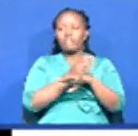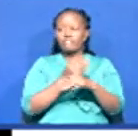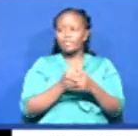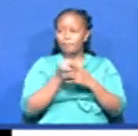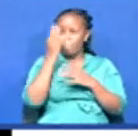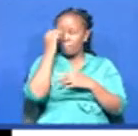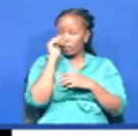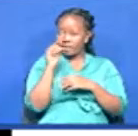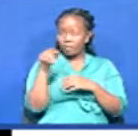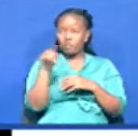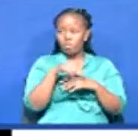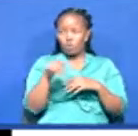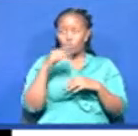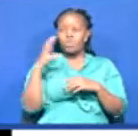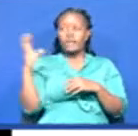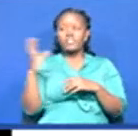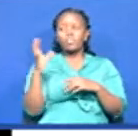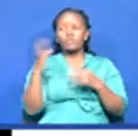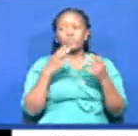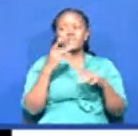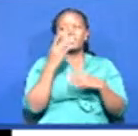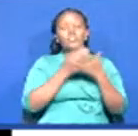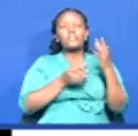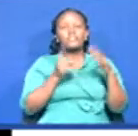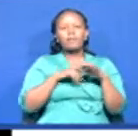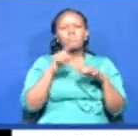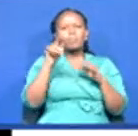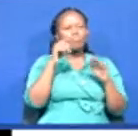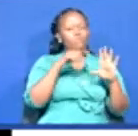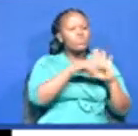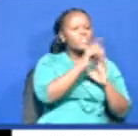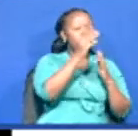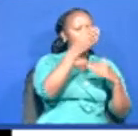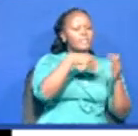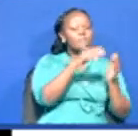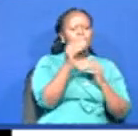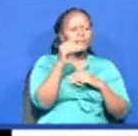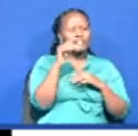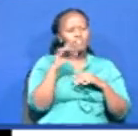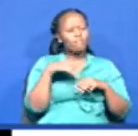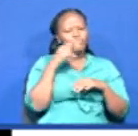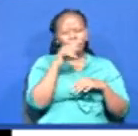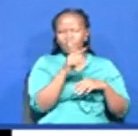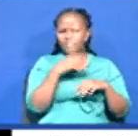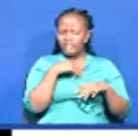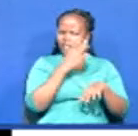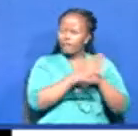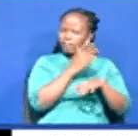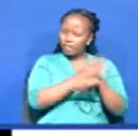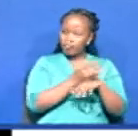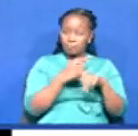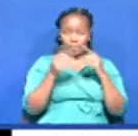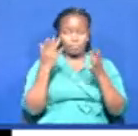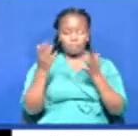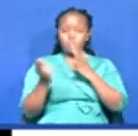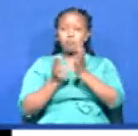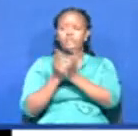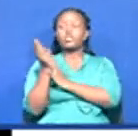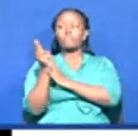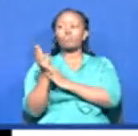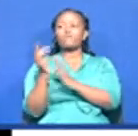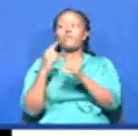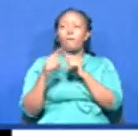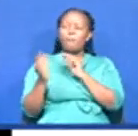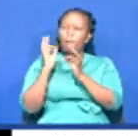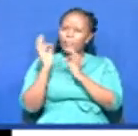as consumers. Sometimes you go to buy a product and you hear, this one has had a controversy, you leave it. And maybe it's a genuine product. But if you know these people have sort of,